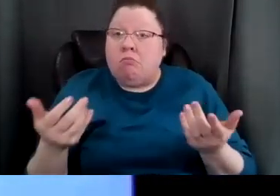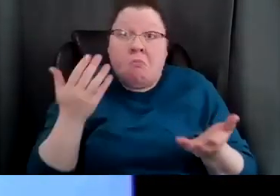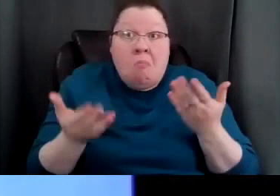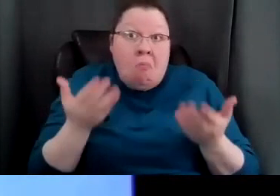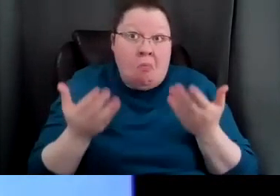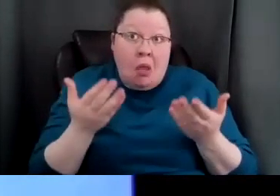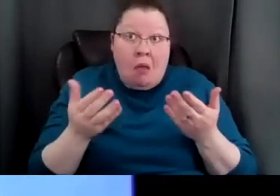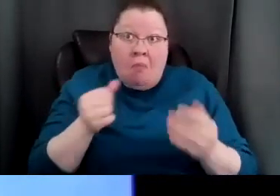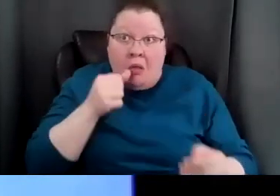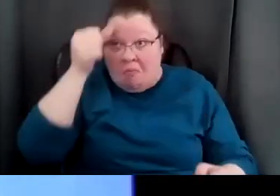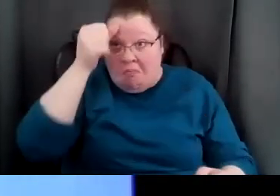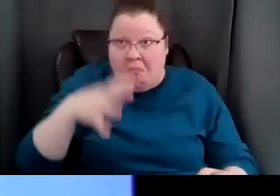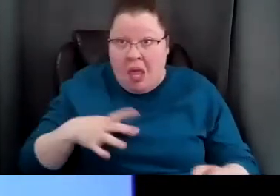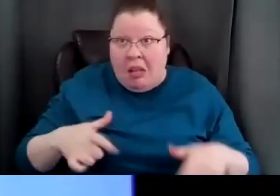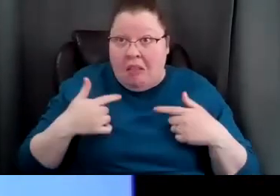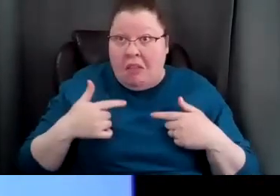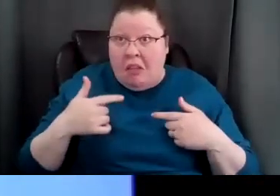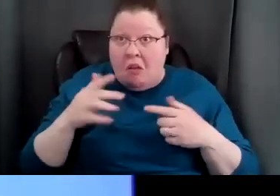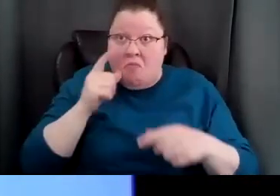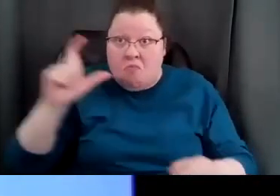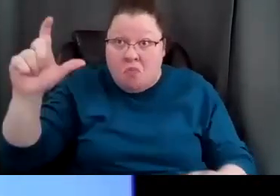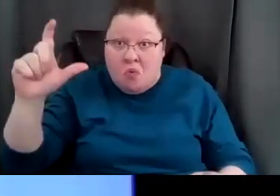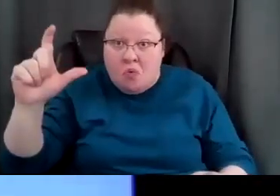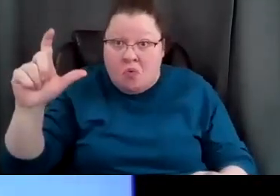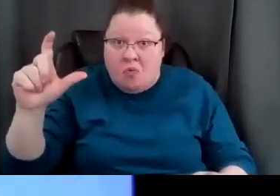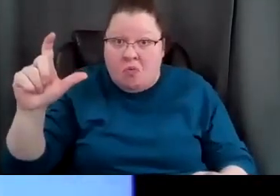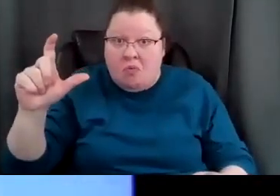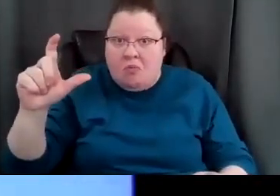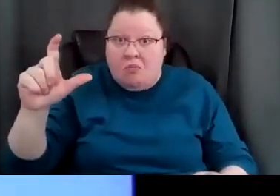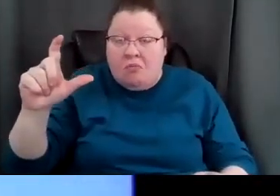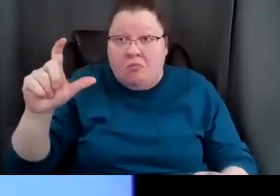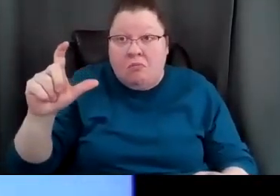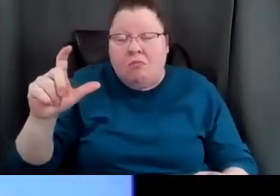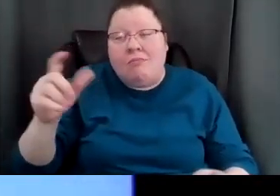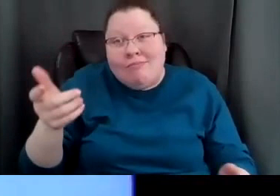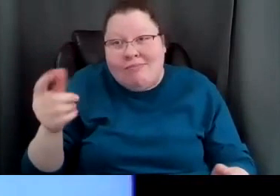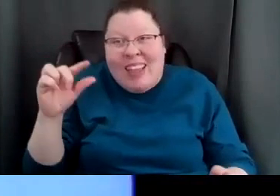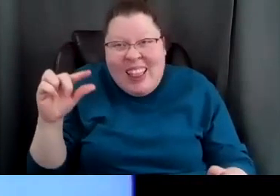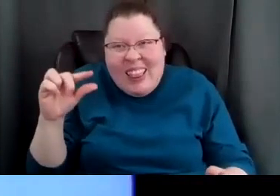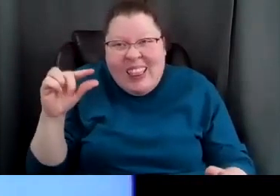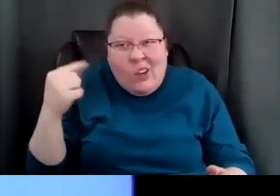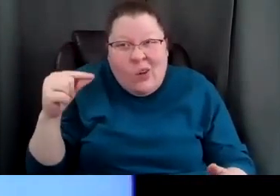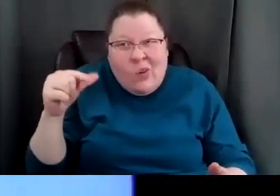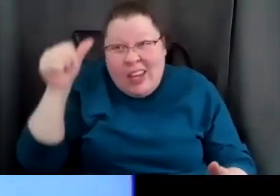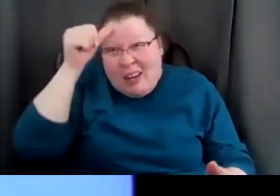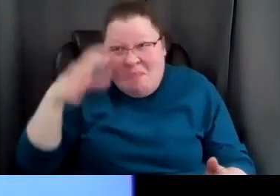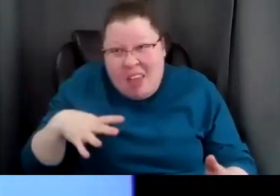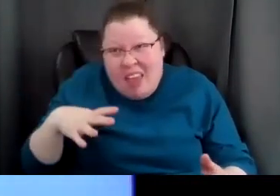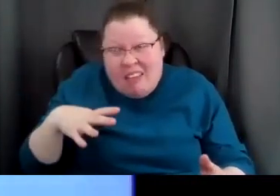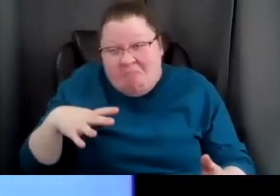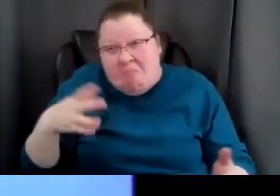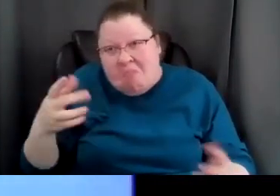maybe there are men living on the moon, little green men on the other side, of course. To adopt a point of